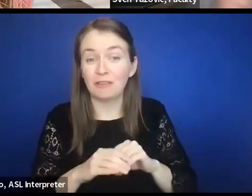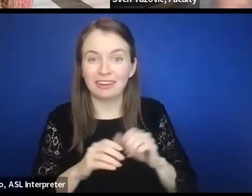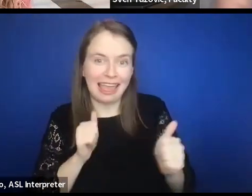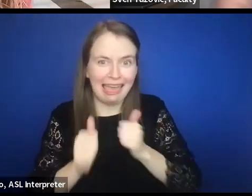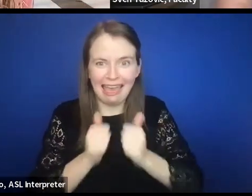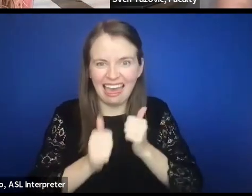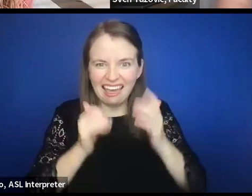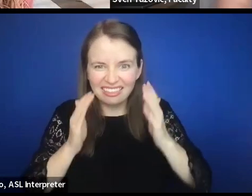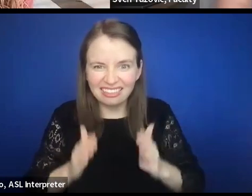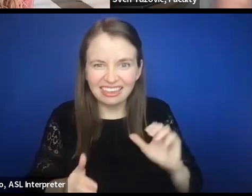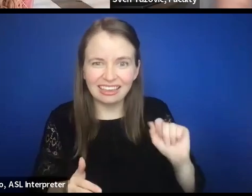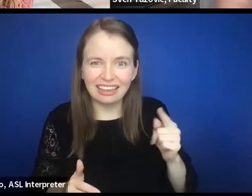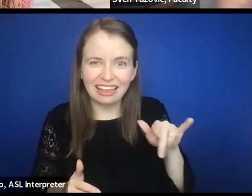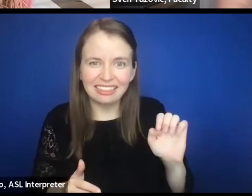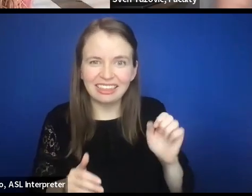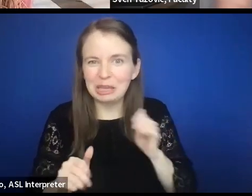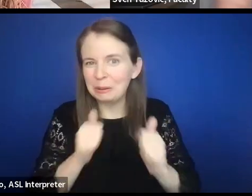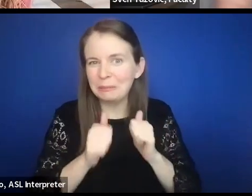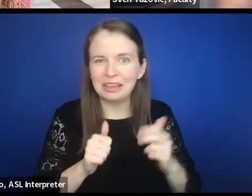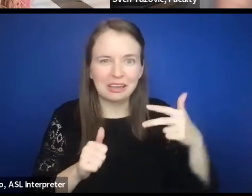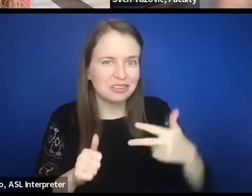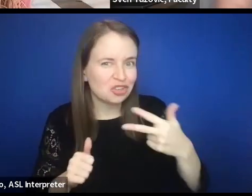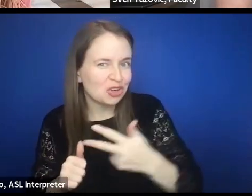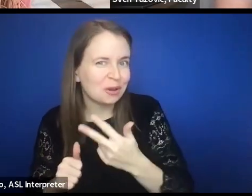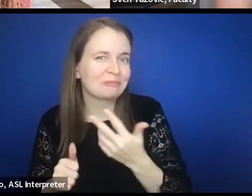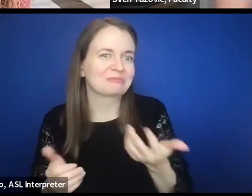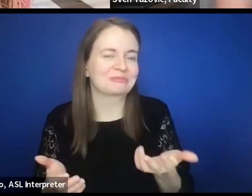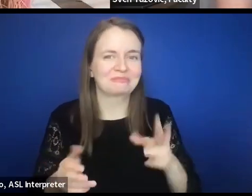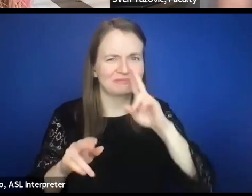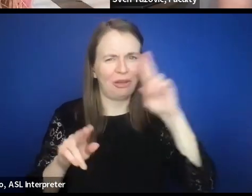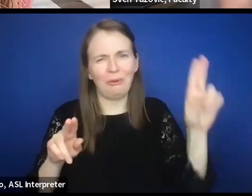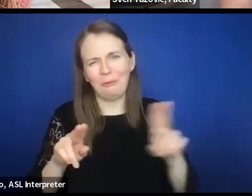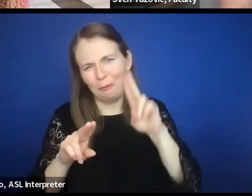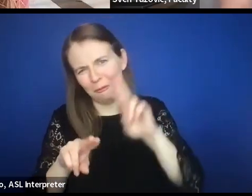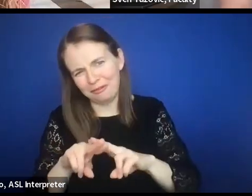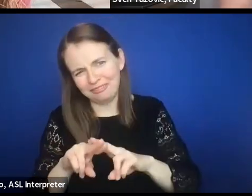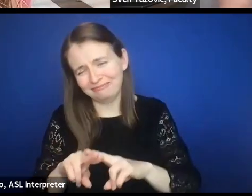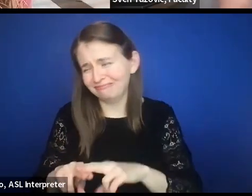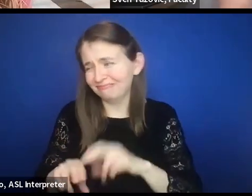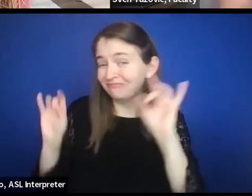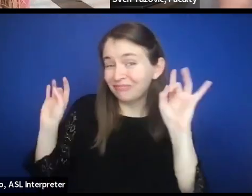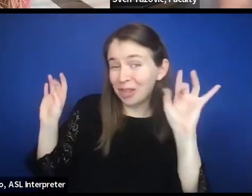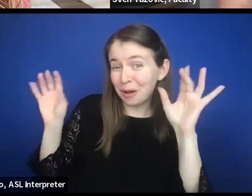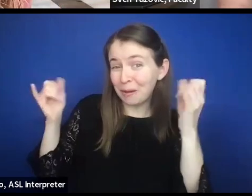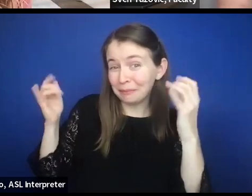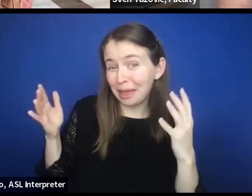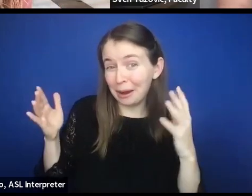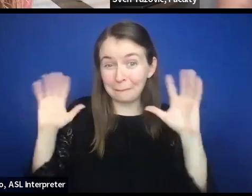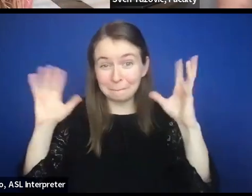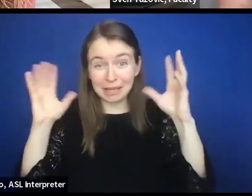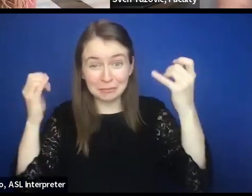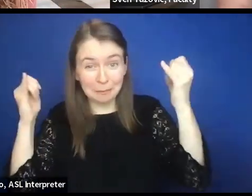athlete competing on a ship. It's like, yeah, so much fun. Yeah, a volleyball player, a